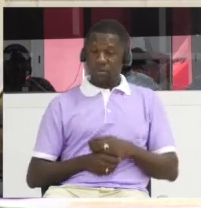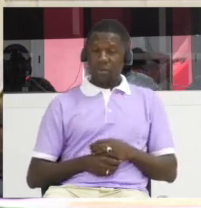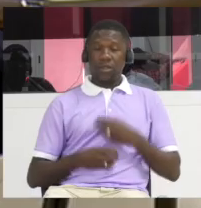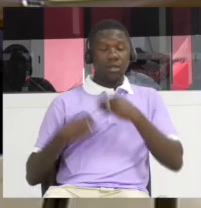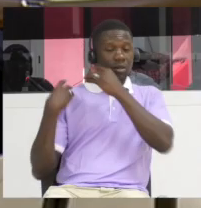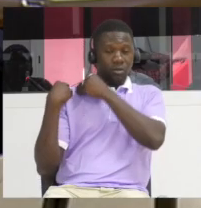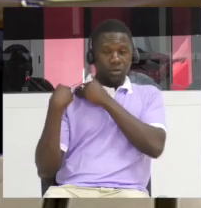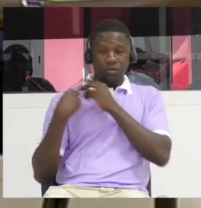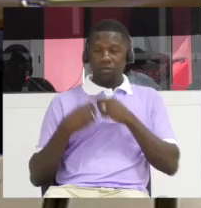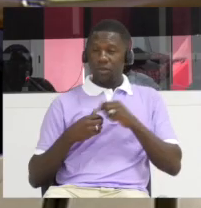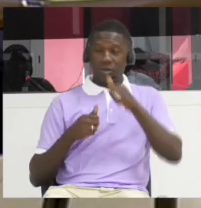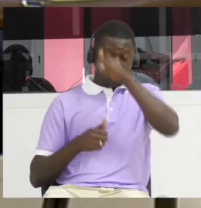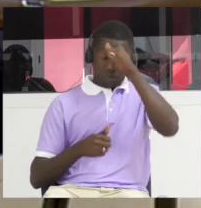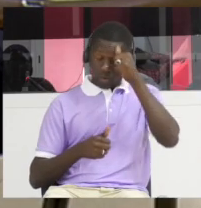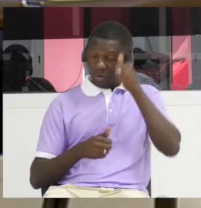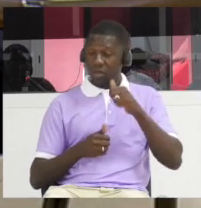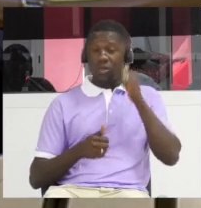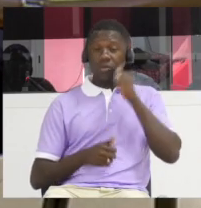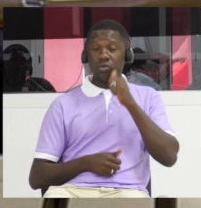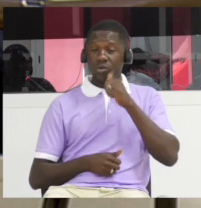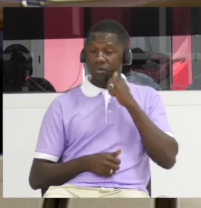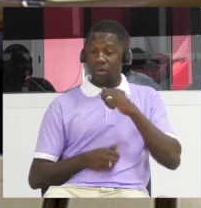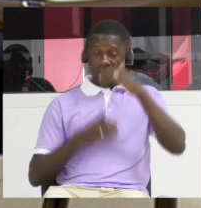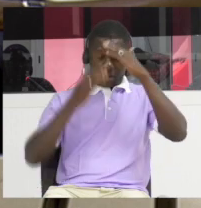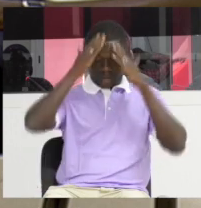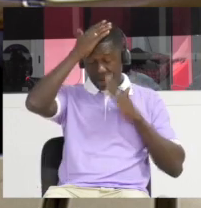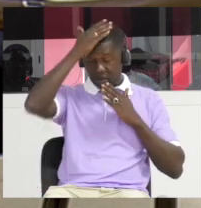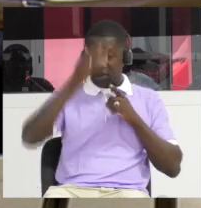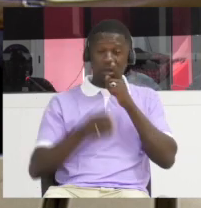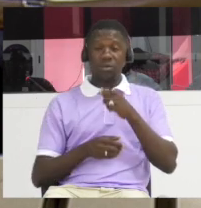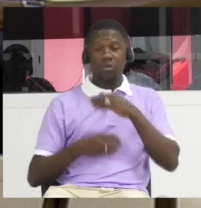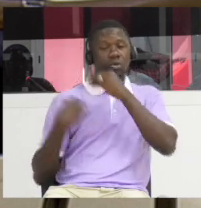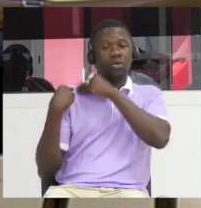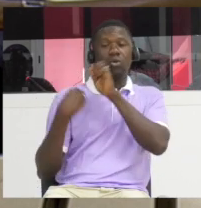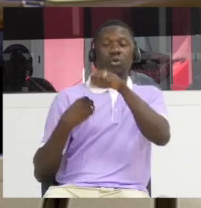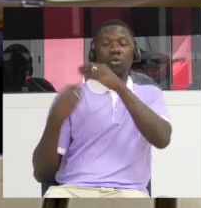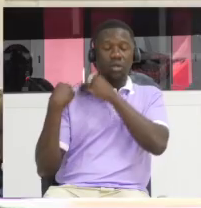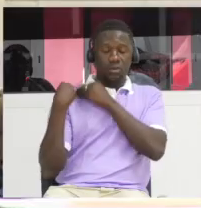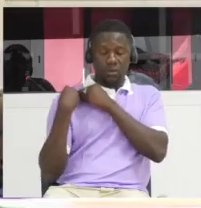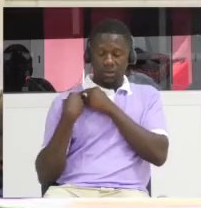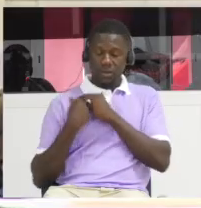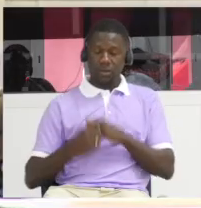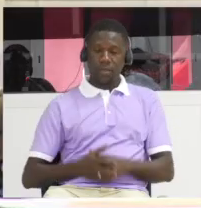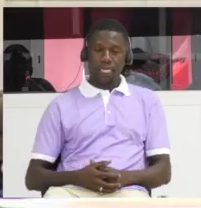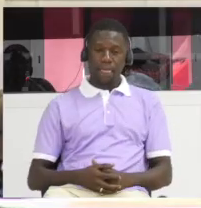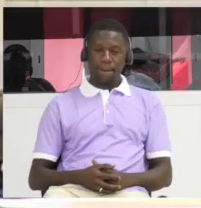responsibilities for the operational use of the Army shall be vested in you.